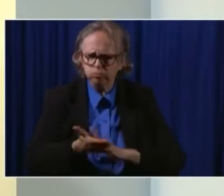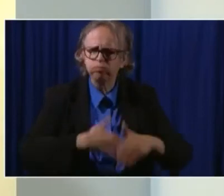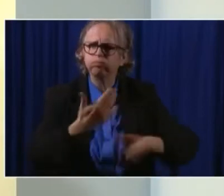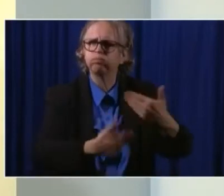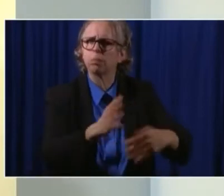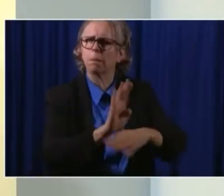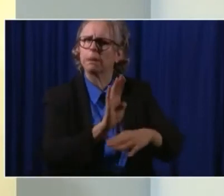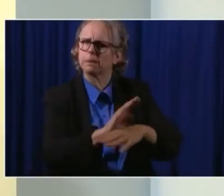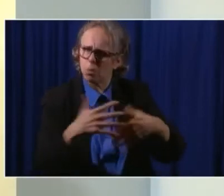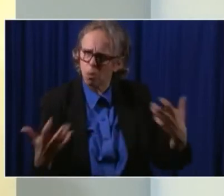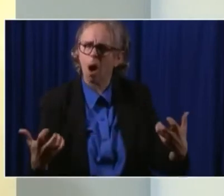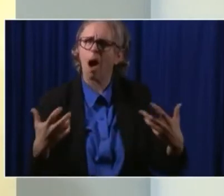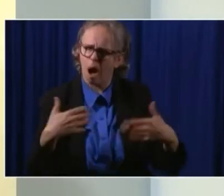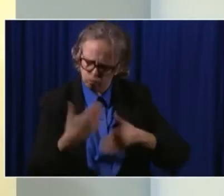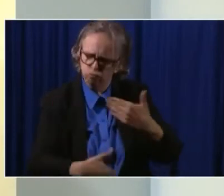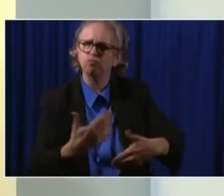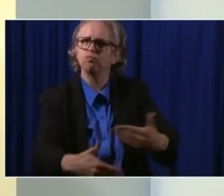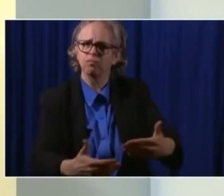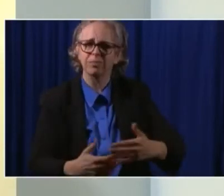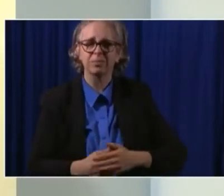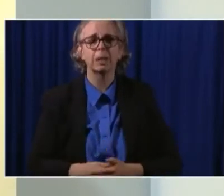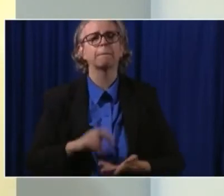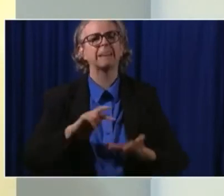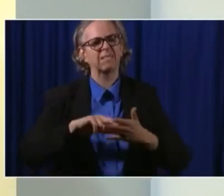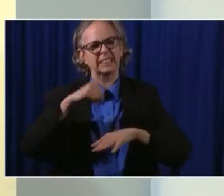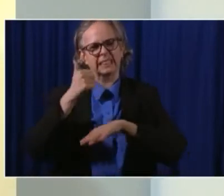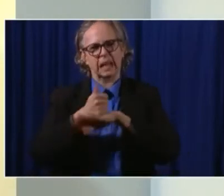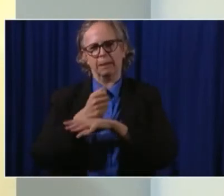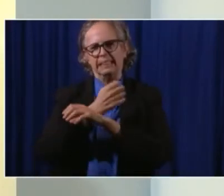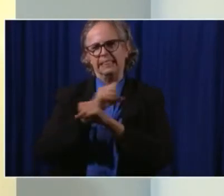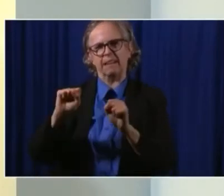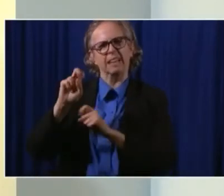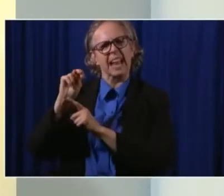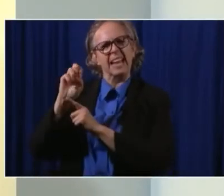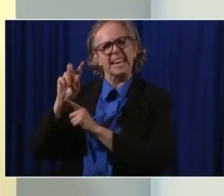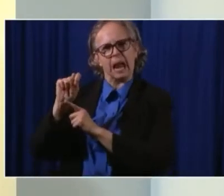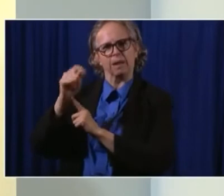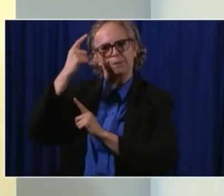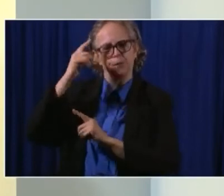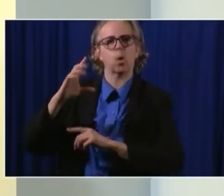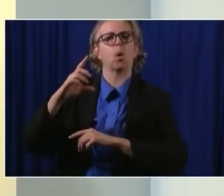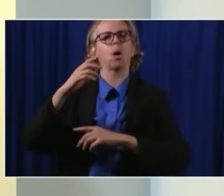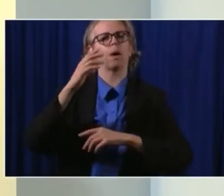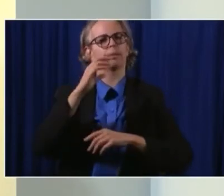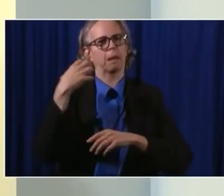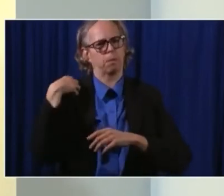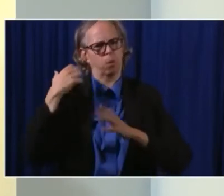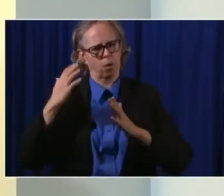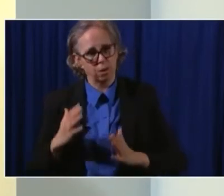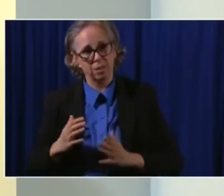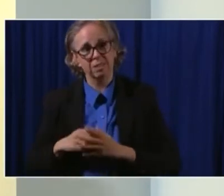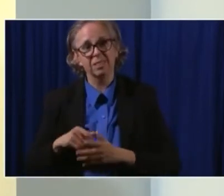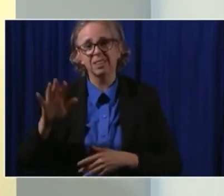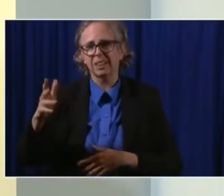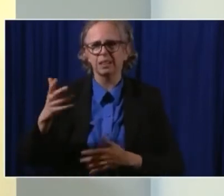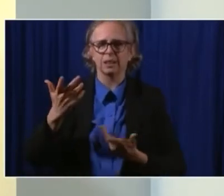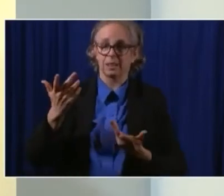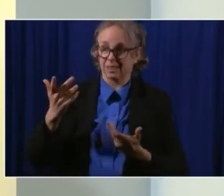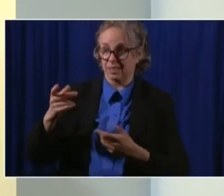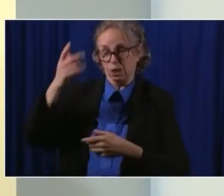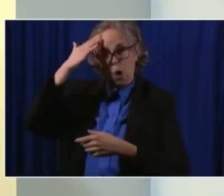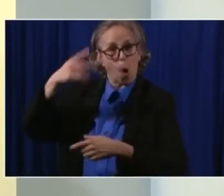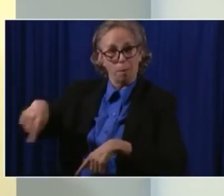help build that safety net or maintain that safety net for the vulnerable populations in our state. And I want to highlight one business